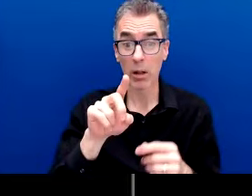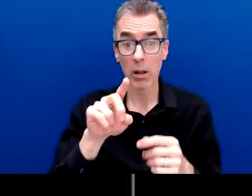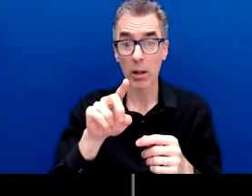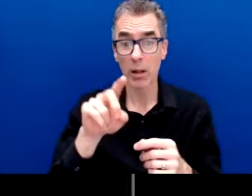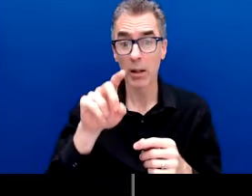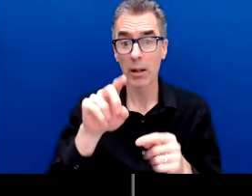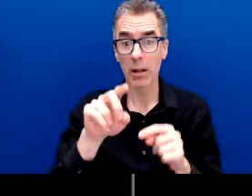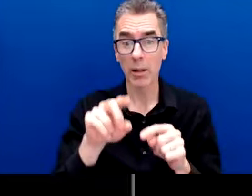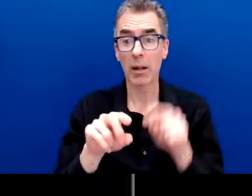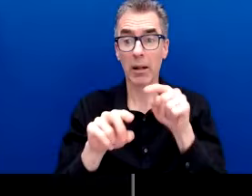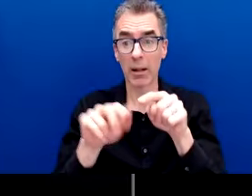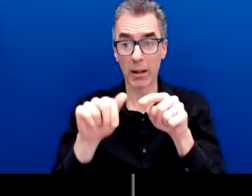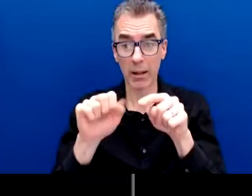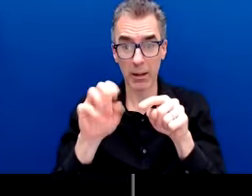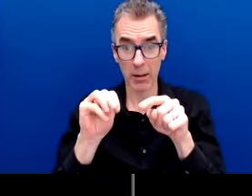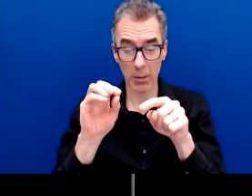ethmoid,